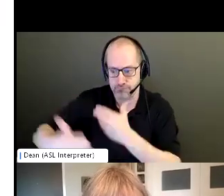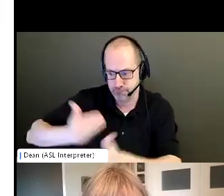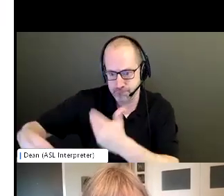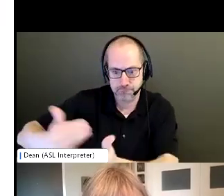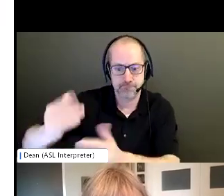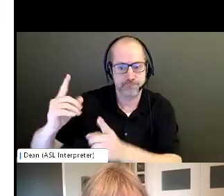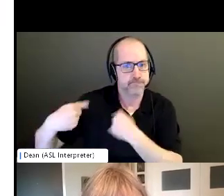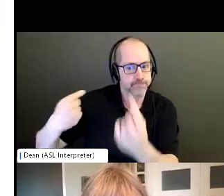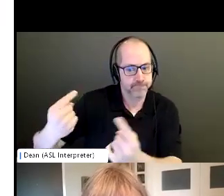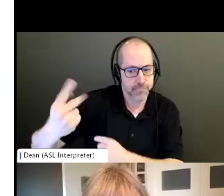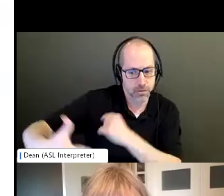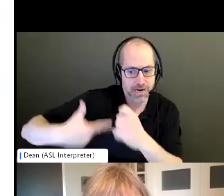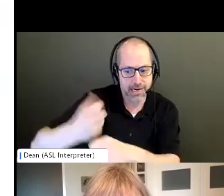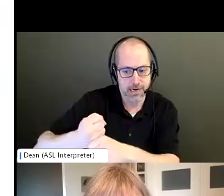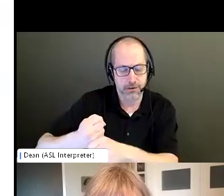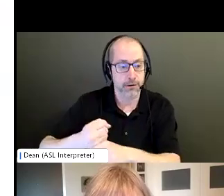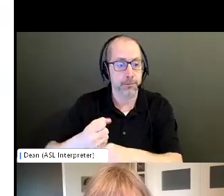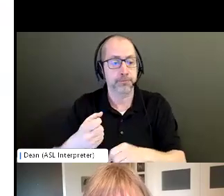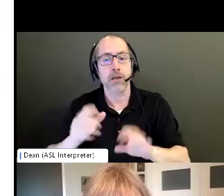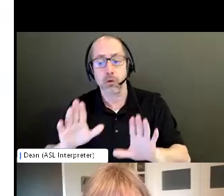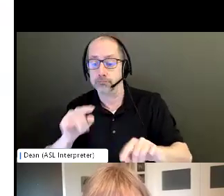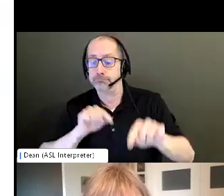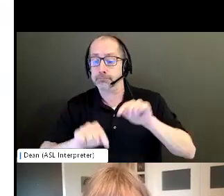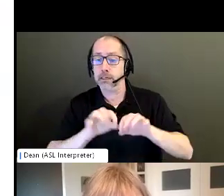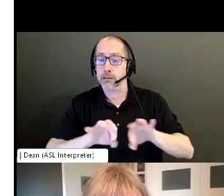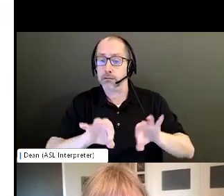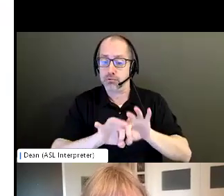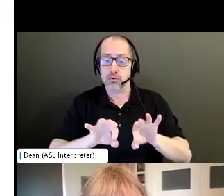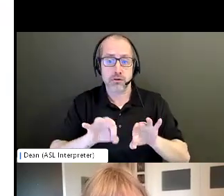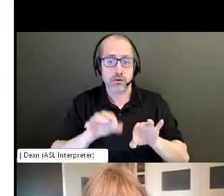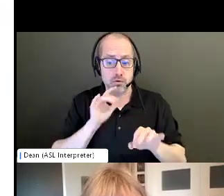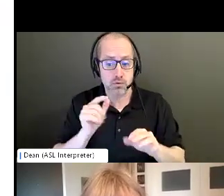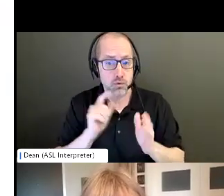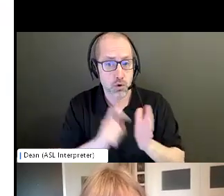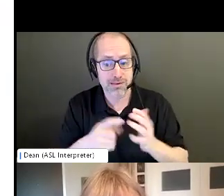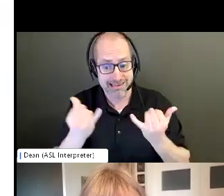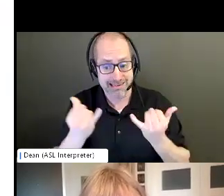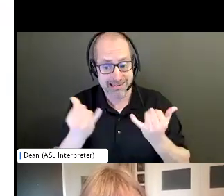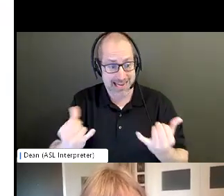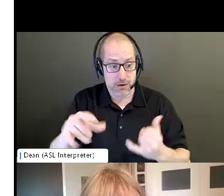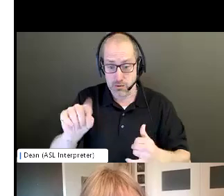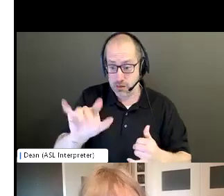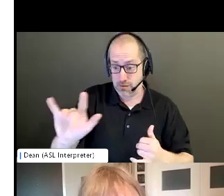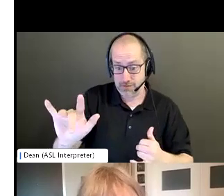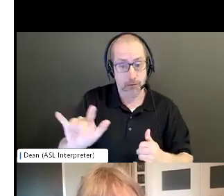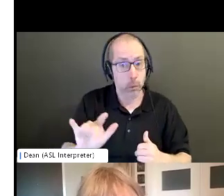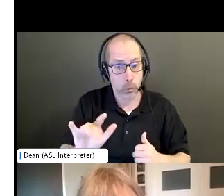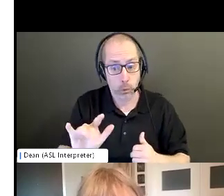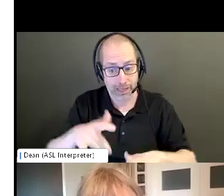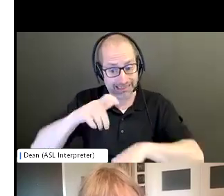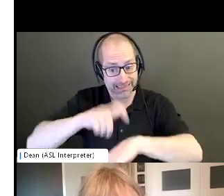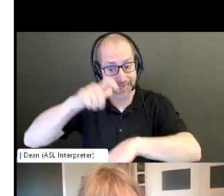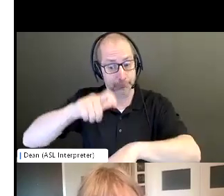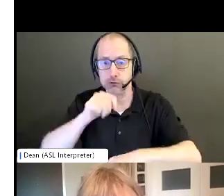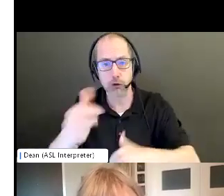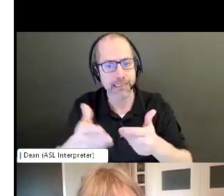I just wanted to acknowledge that, it's a difficult time in the world, and, there's a sense of